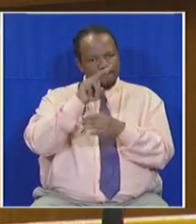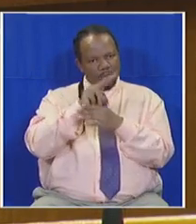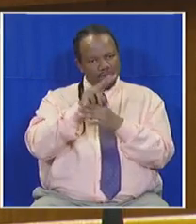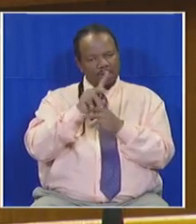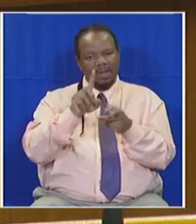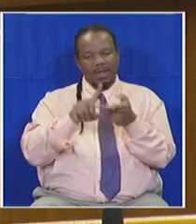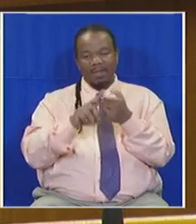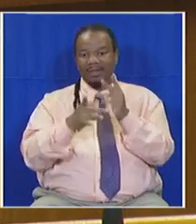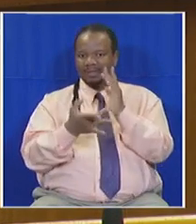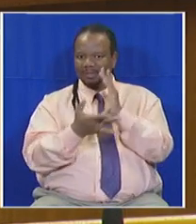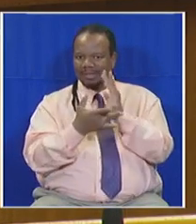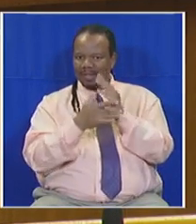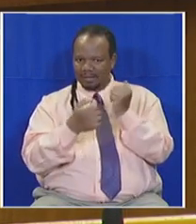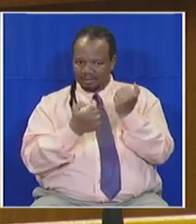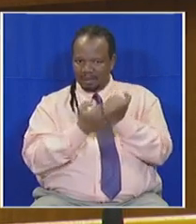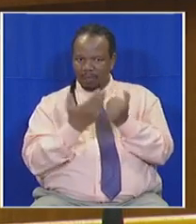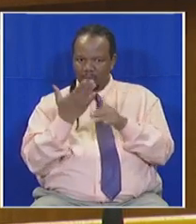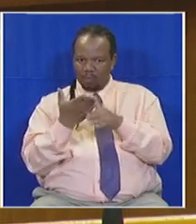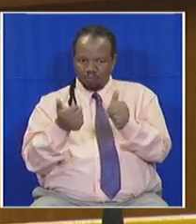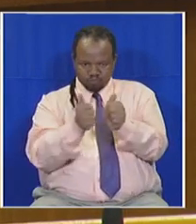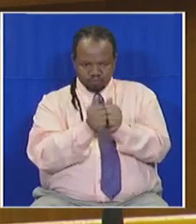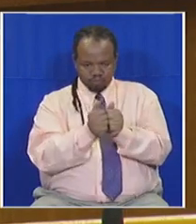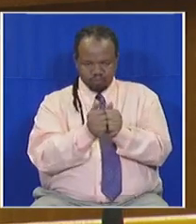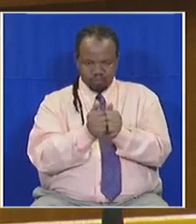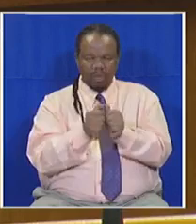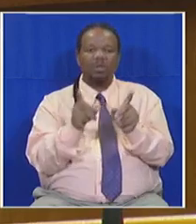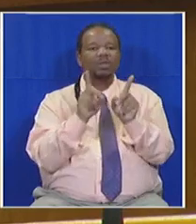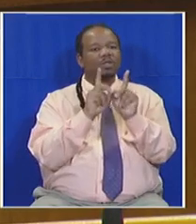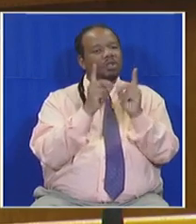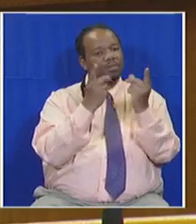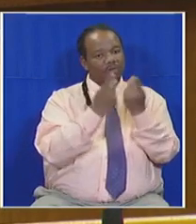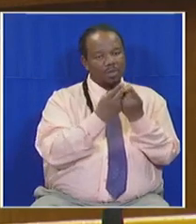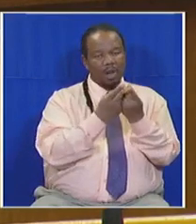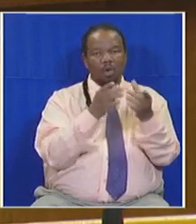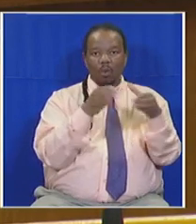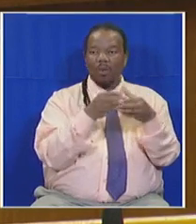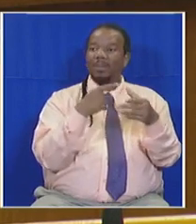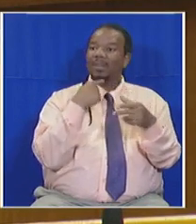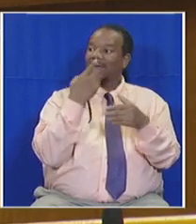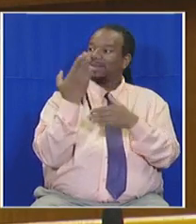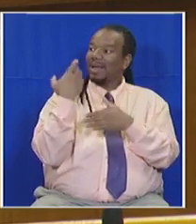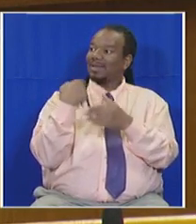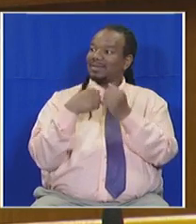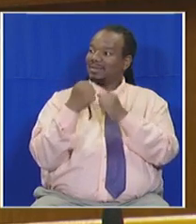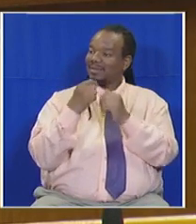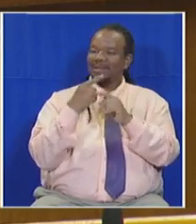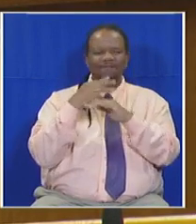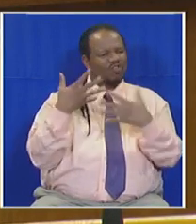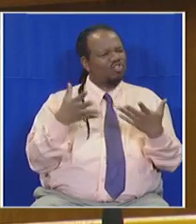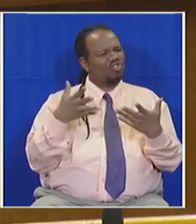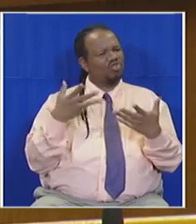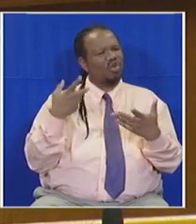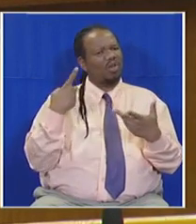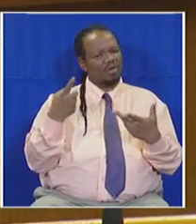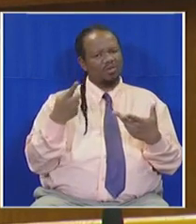support functions. An interministerial committee on service delivery announced in last year's budget vote has been playing